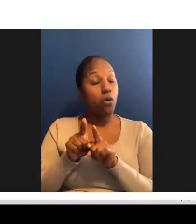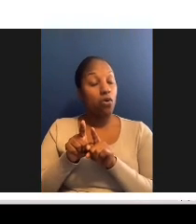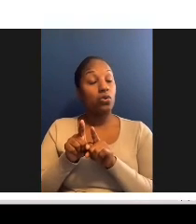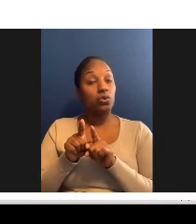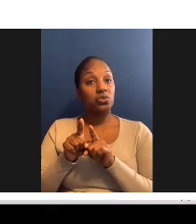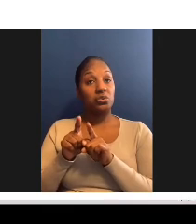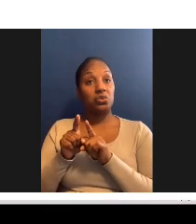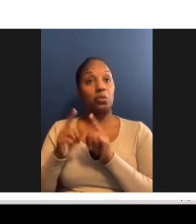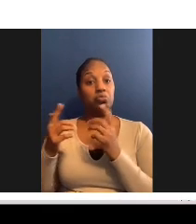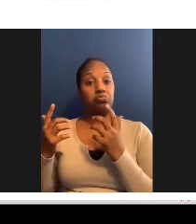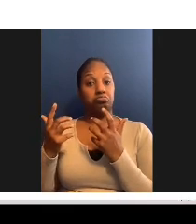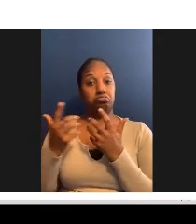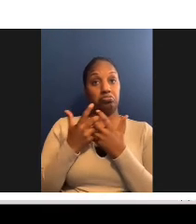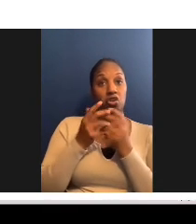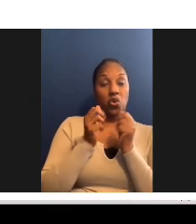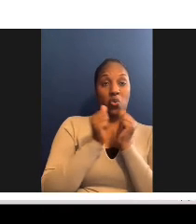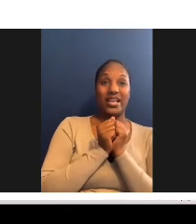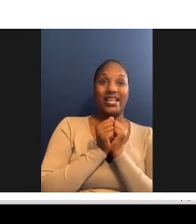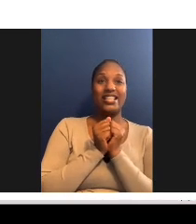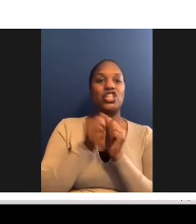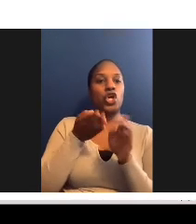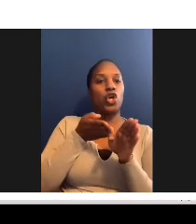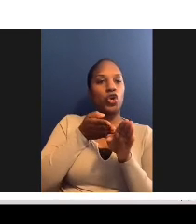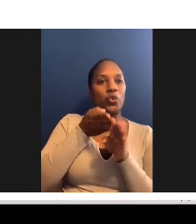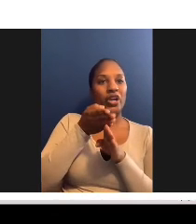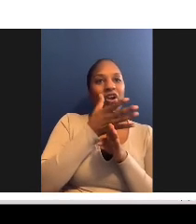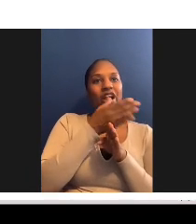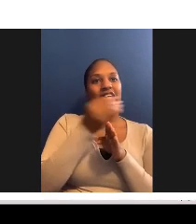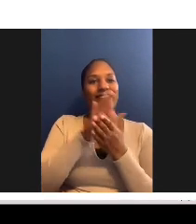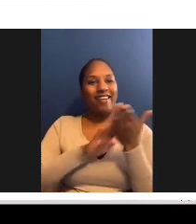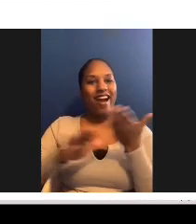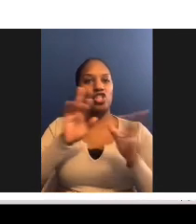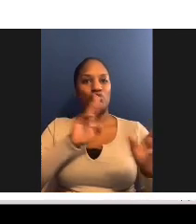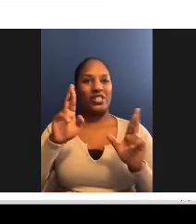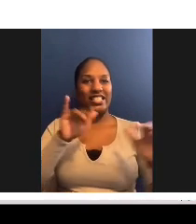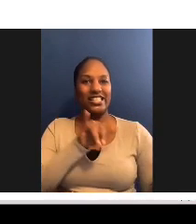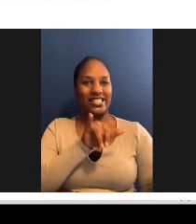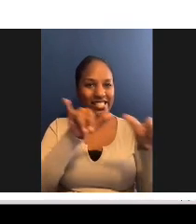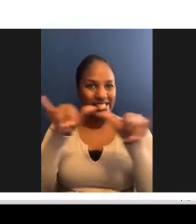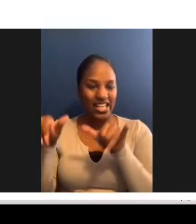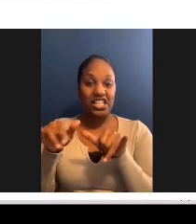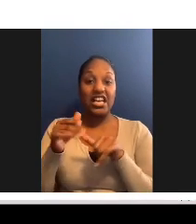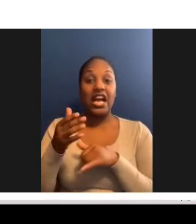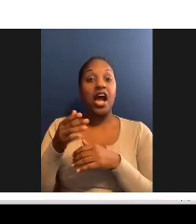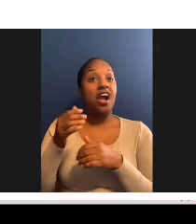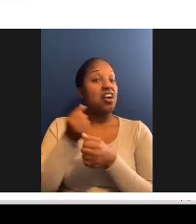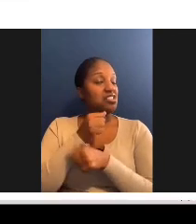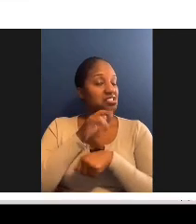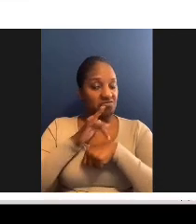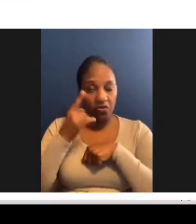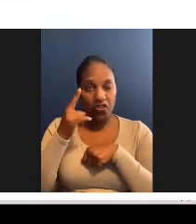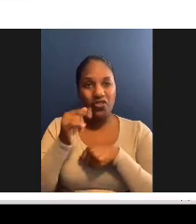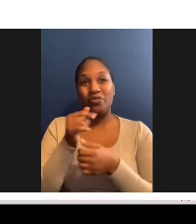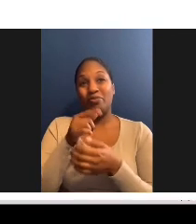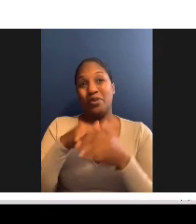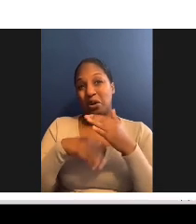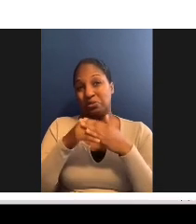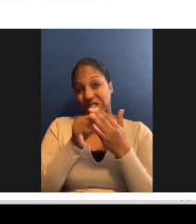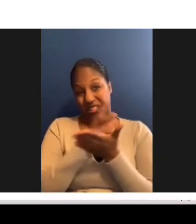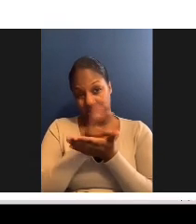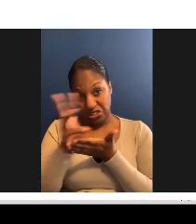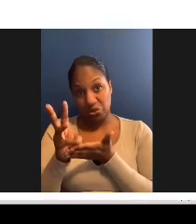aligned with the career and college readiness standards. So everything is there for you for about a 6-week period that you could use this Pathways